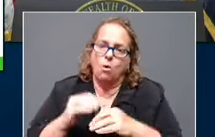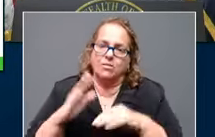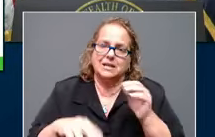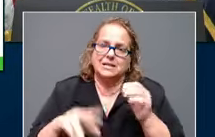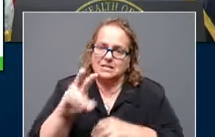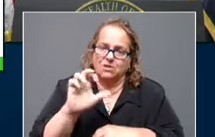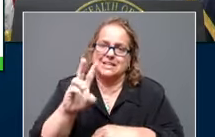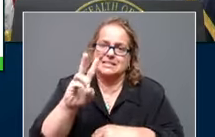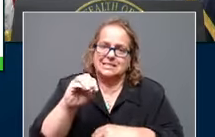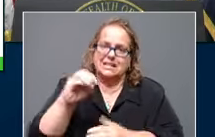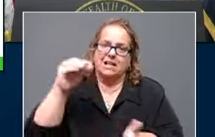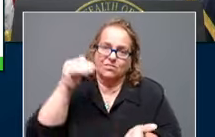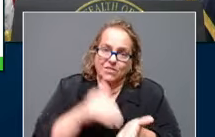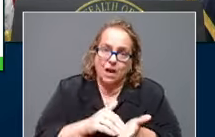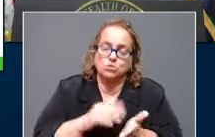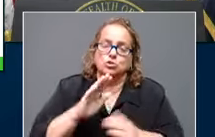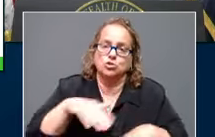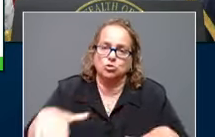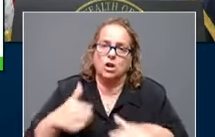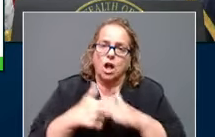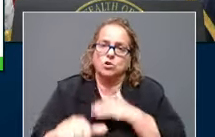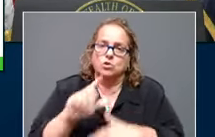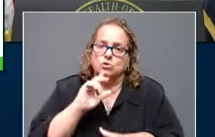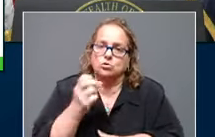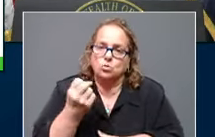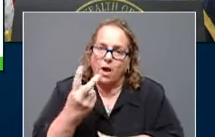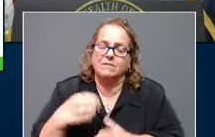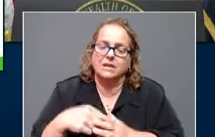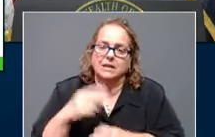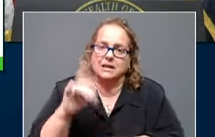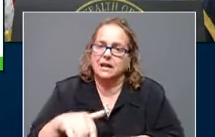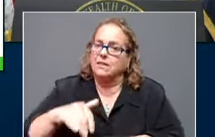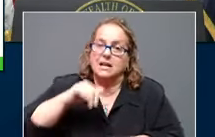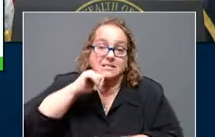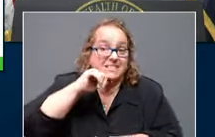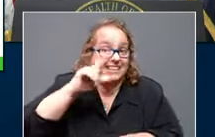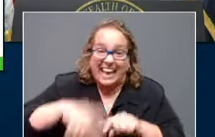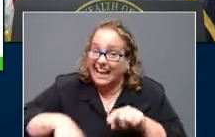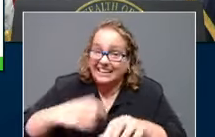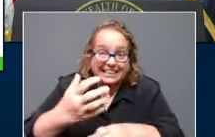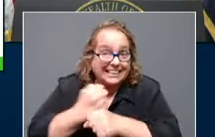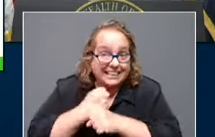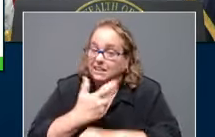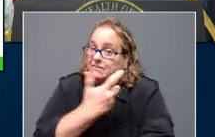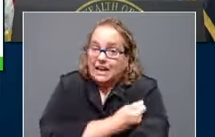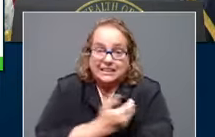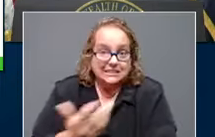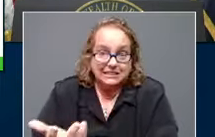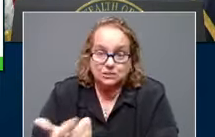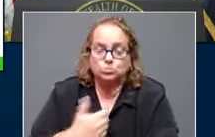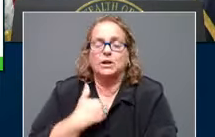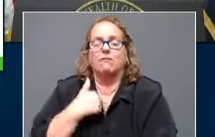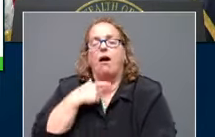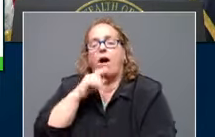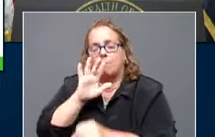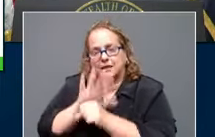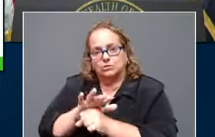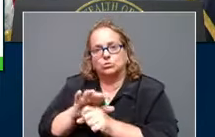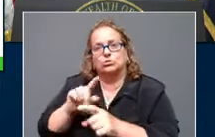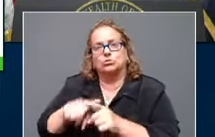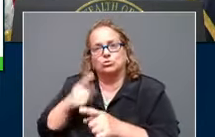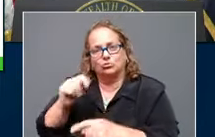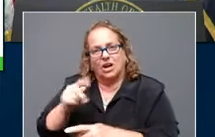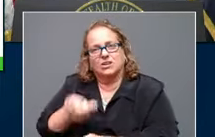look, any credible, serious public health or medical authority says the same thing. The American Academy